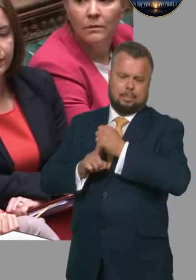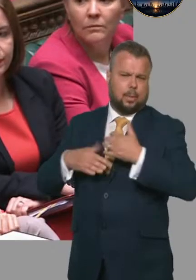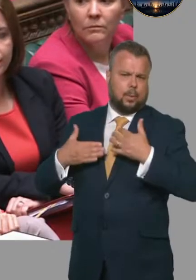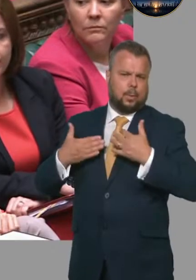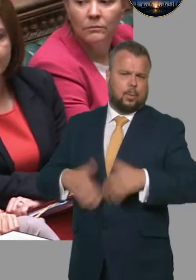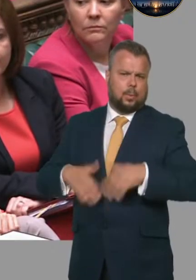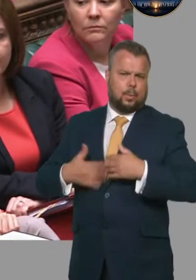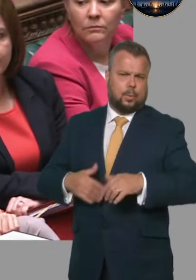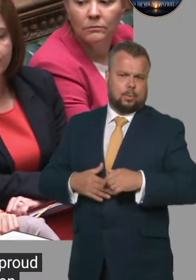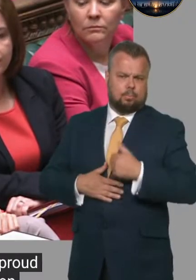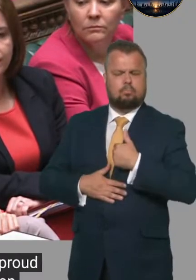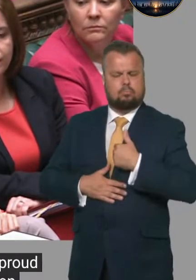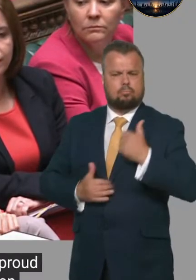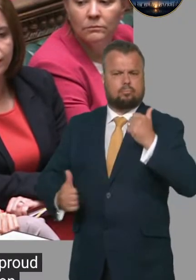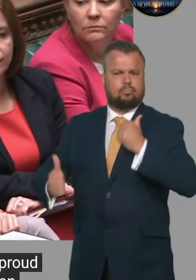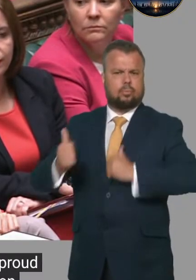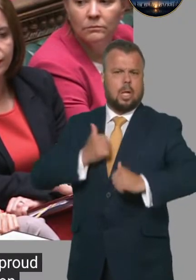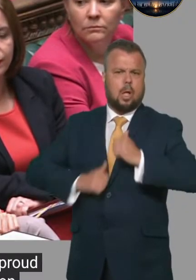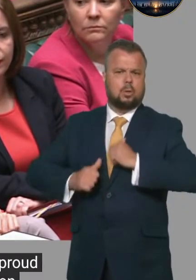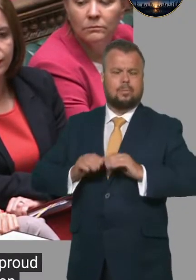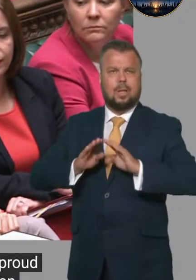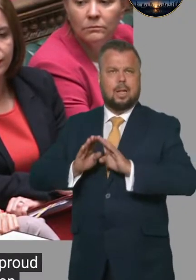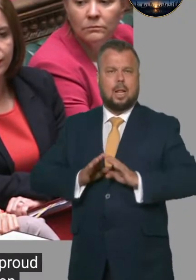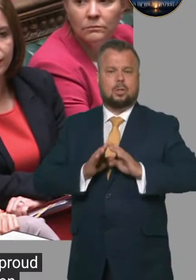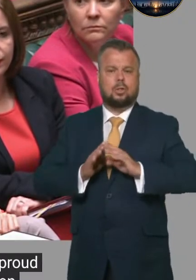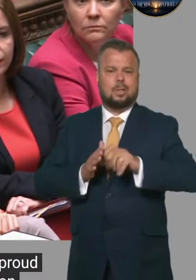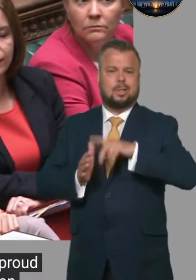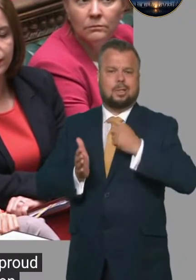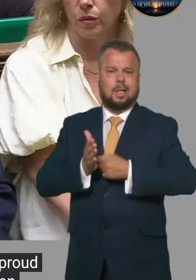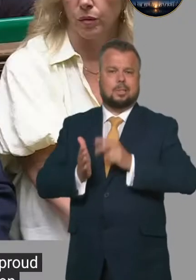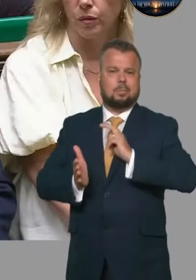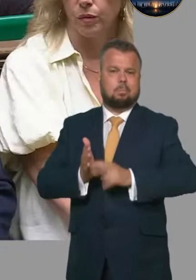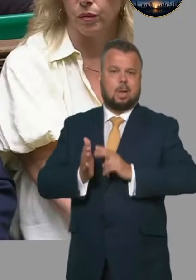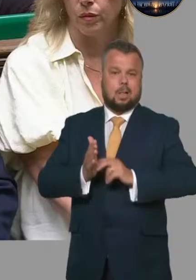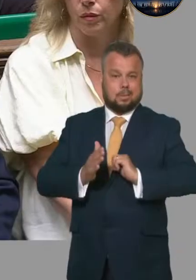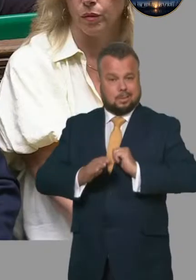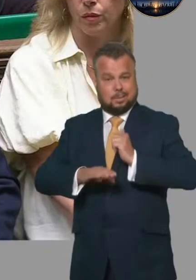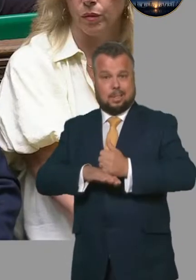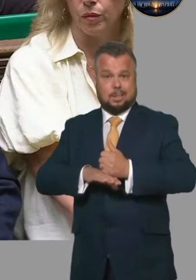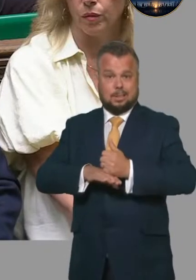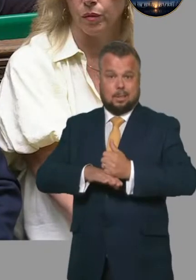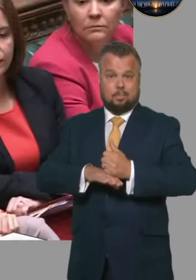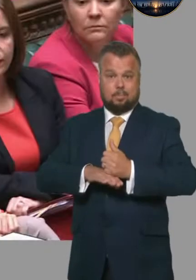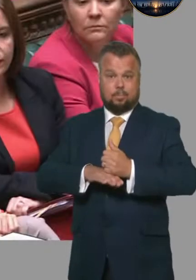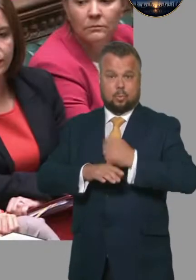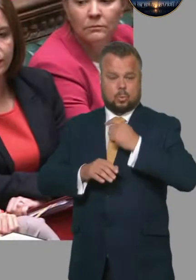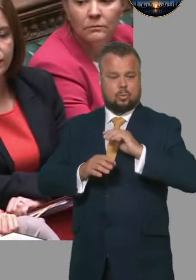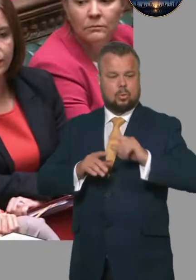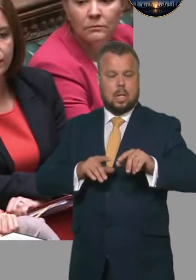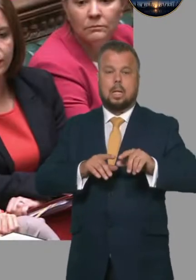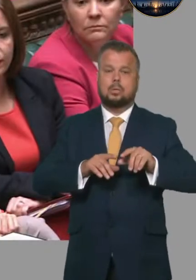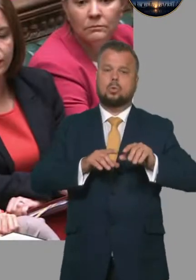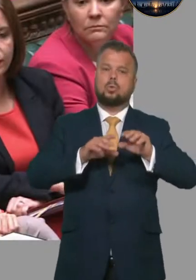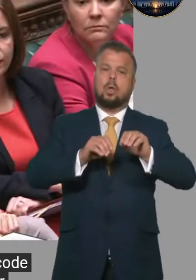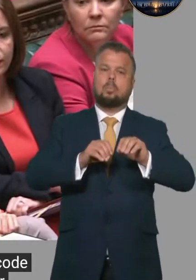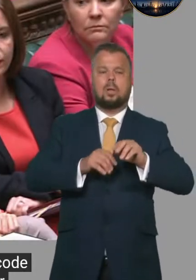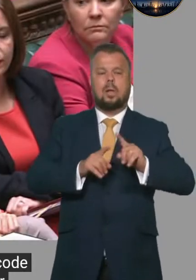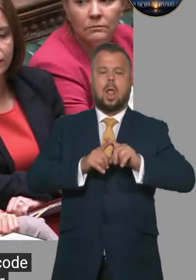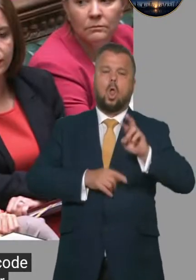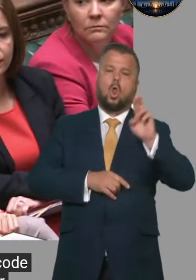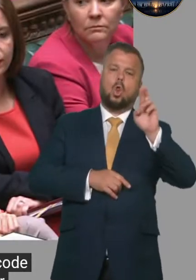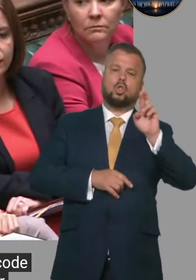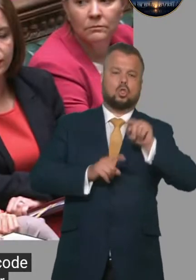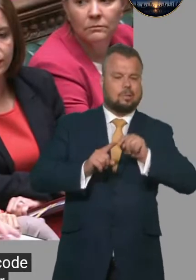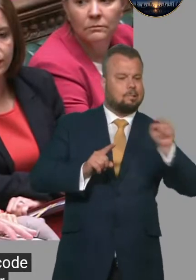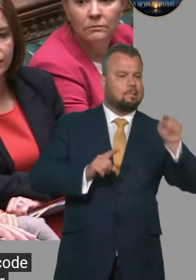cancer specialists, paying the travel costs of children travelling for cancer care, and investing in technology to drive research into rare